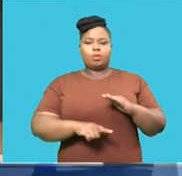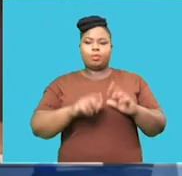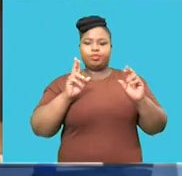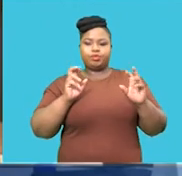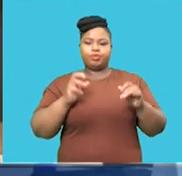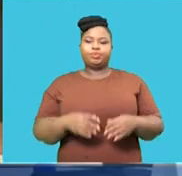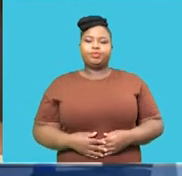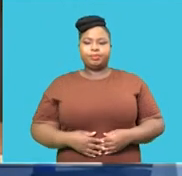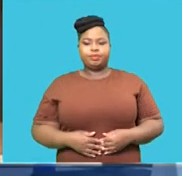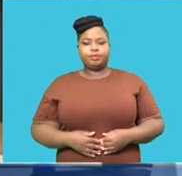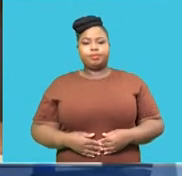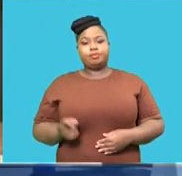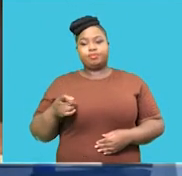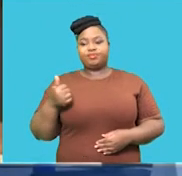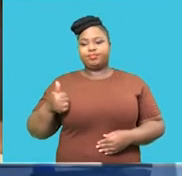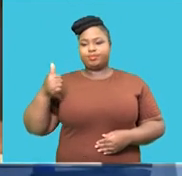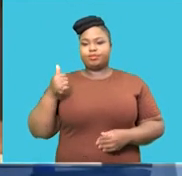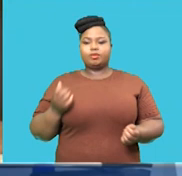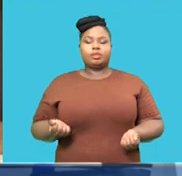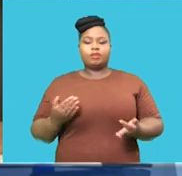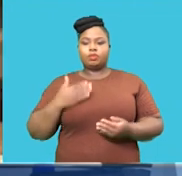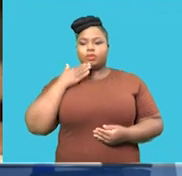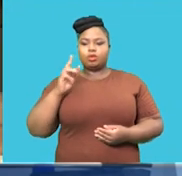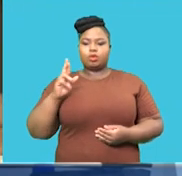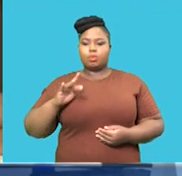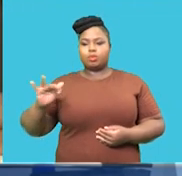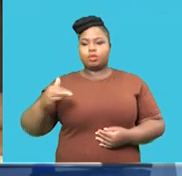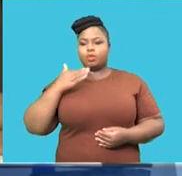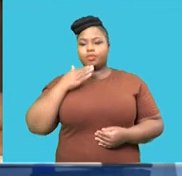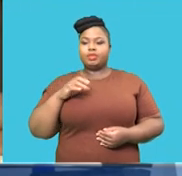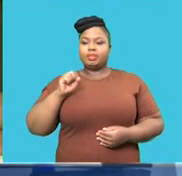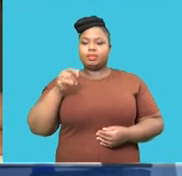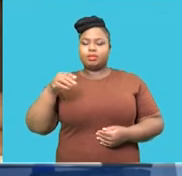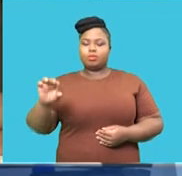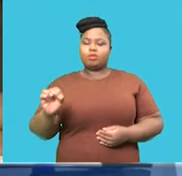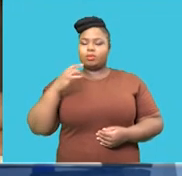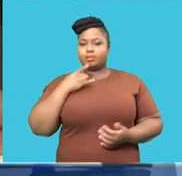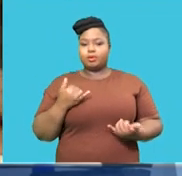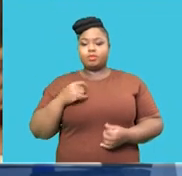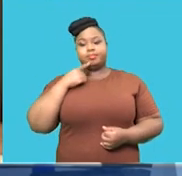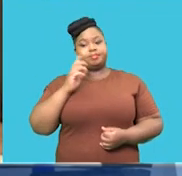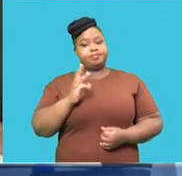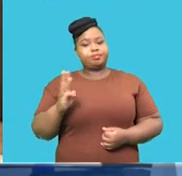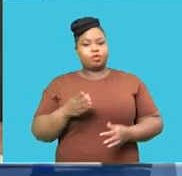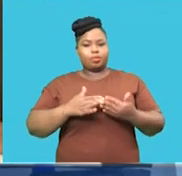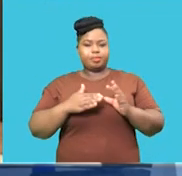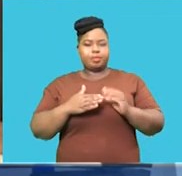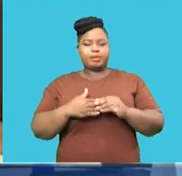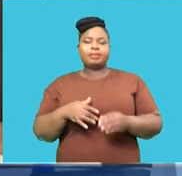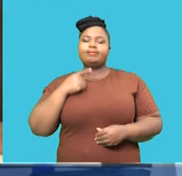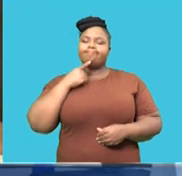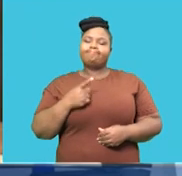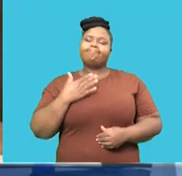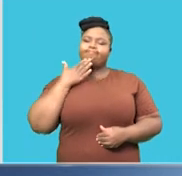issue. Molaodi a ka sehlong wa ditshebeletso Rainwater e leng Sipho Mosai o lebogile baagi ka karolo eo ba e